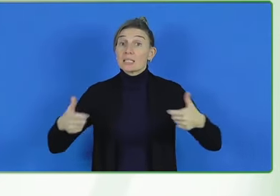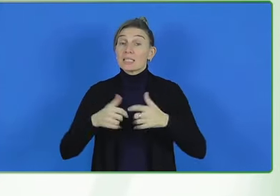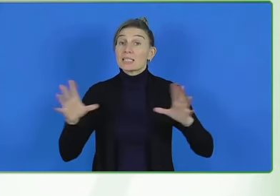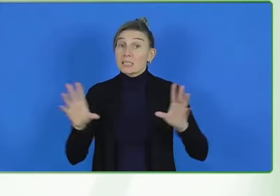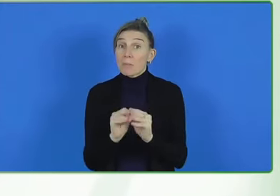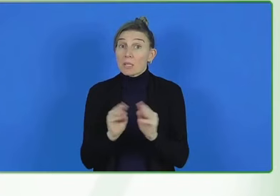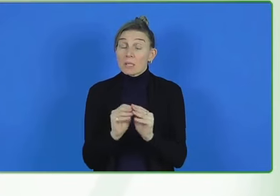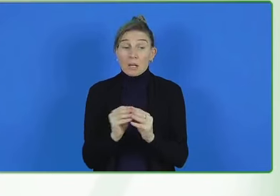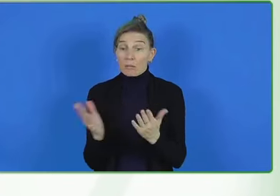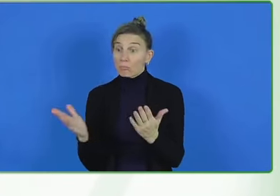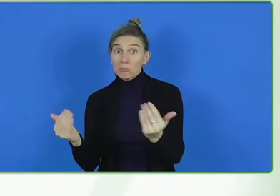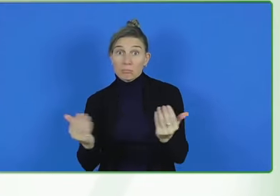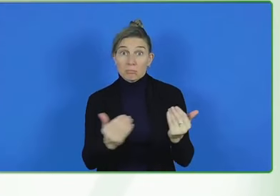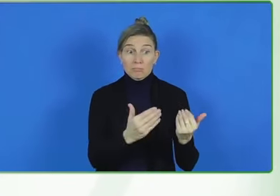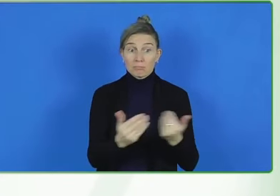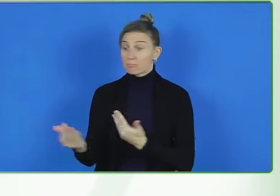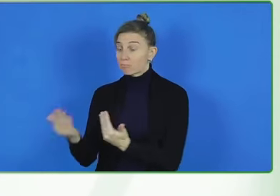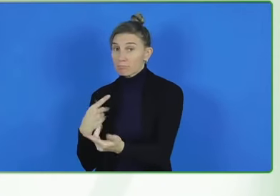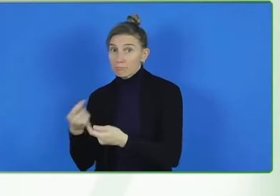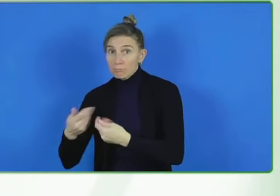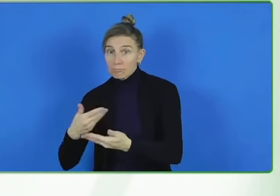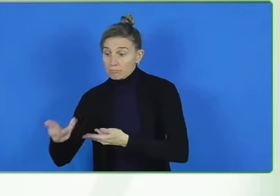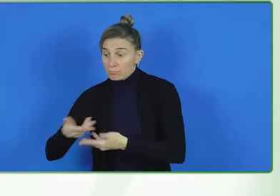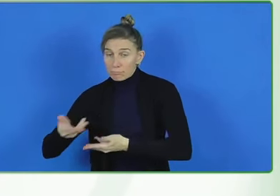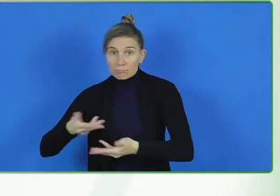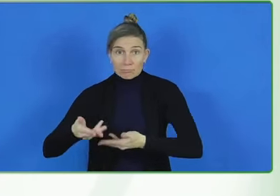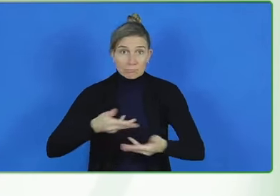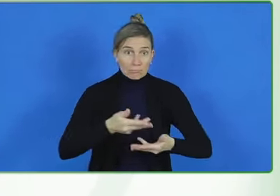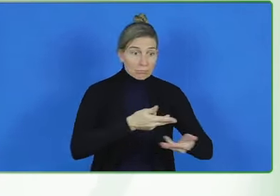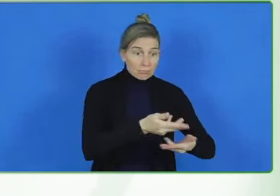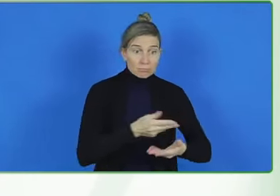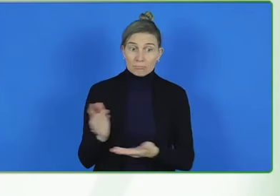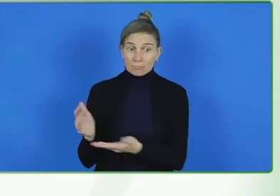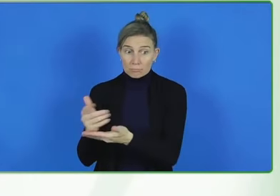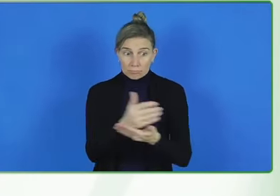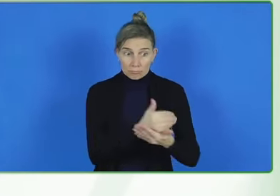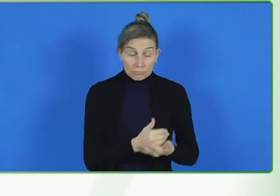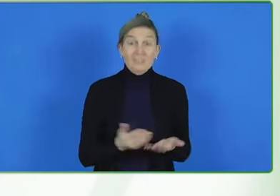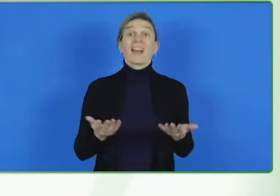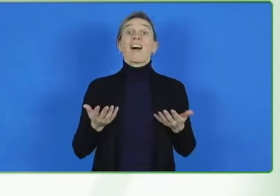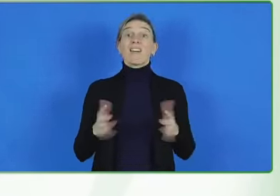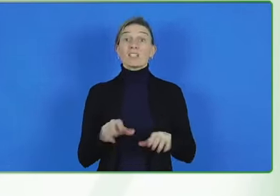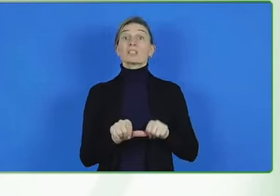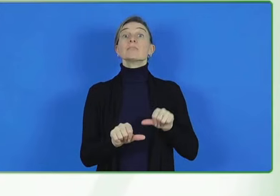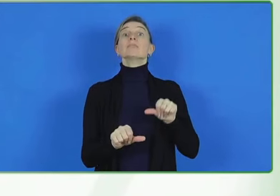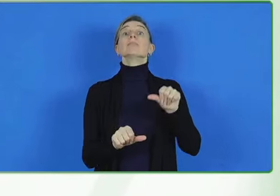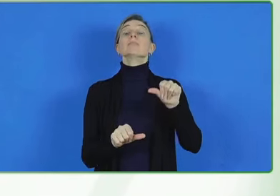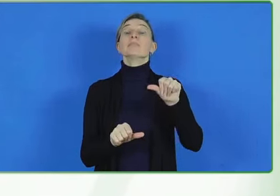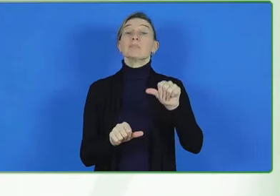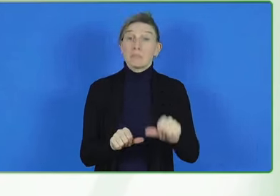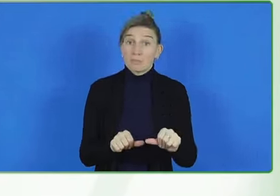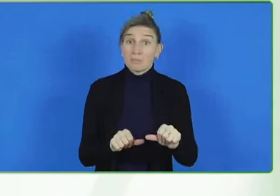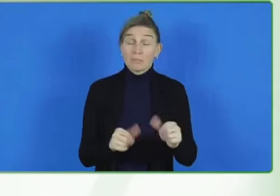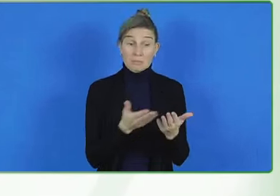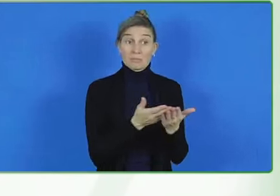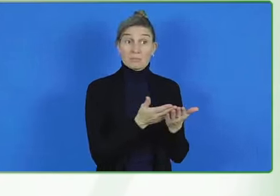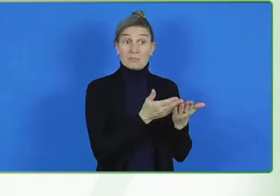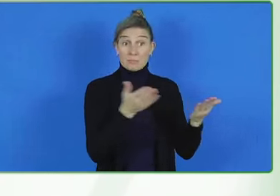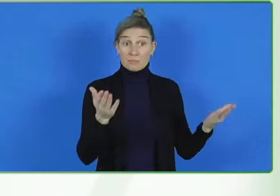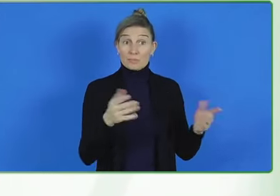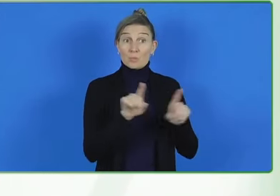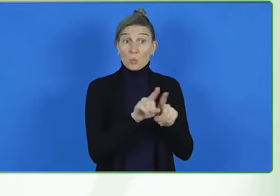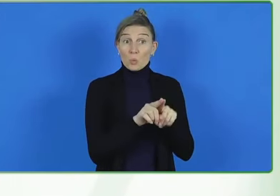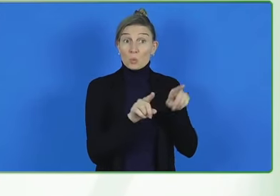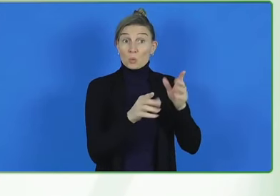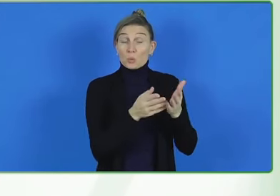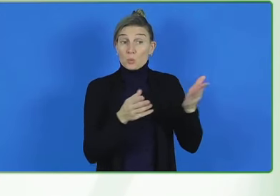invited industry companies, telehealth service providers to workshop, as